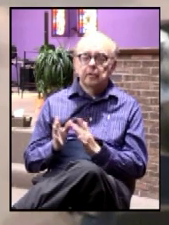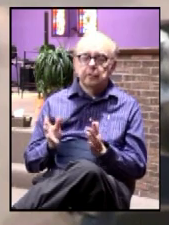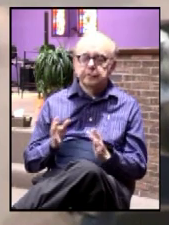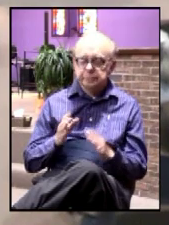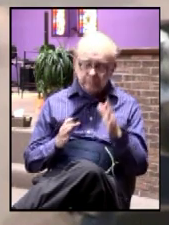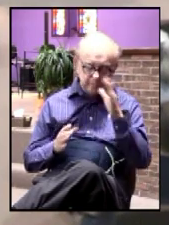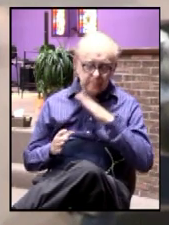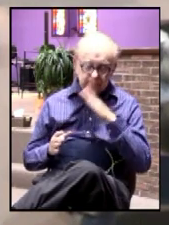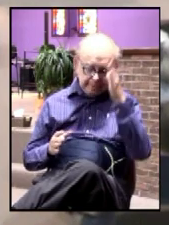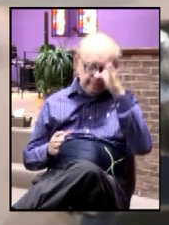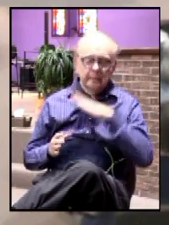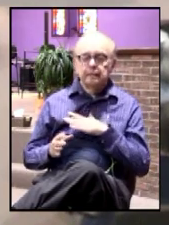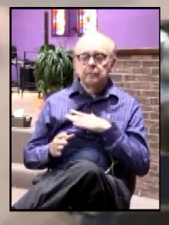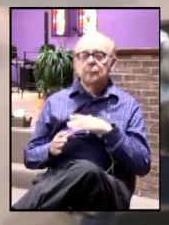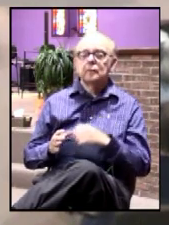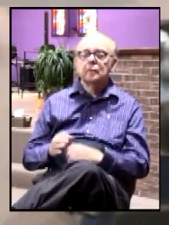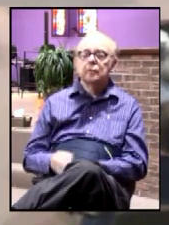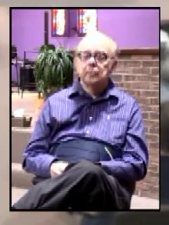Jesus, ladies and gentlemen,